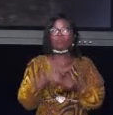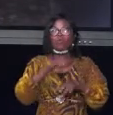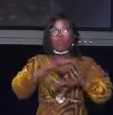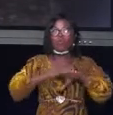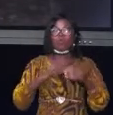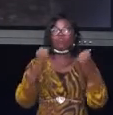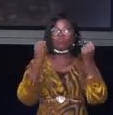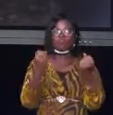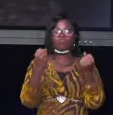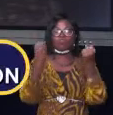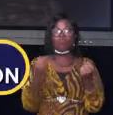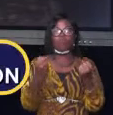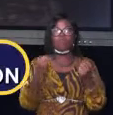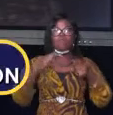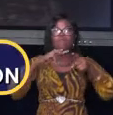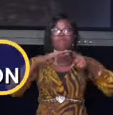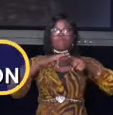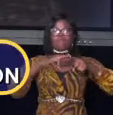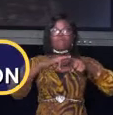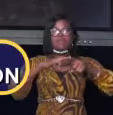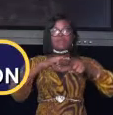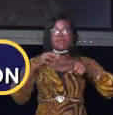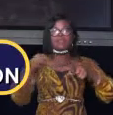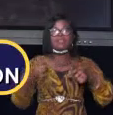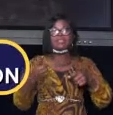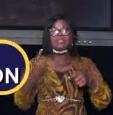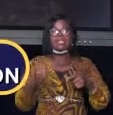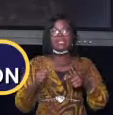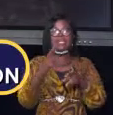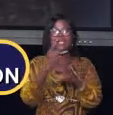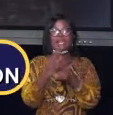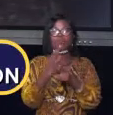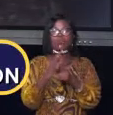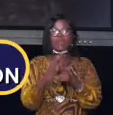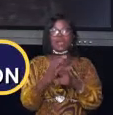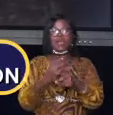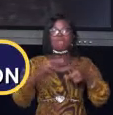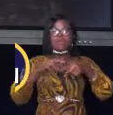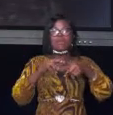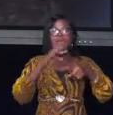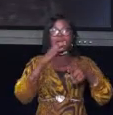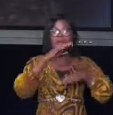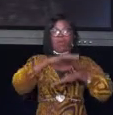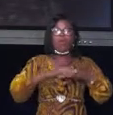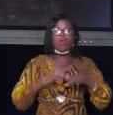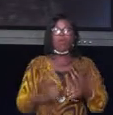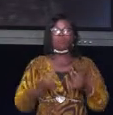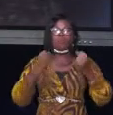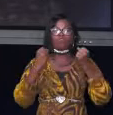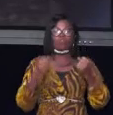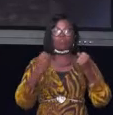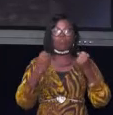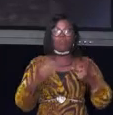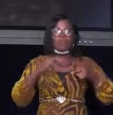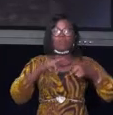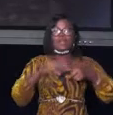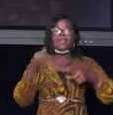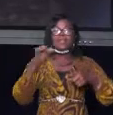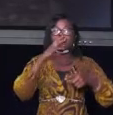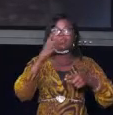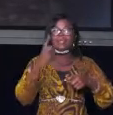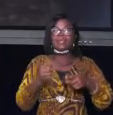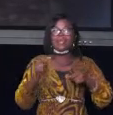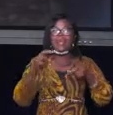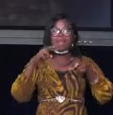They are called strong verbs. Irregular verbs are called strong verbs. They are verbs